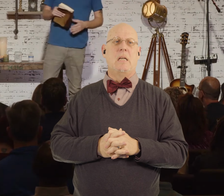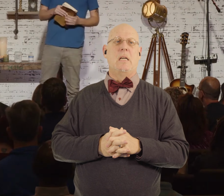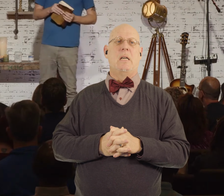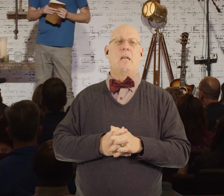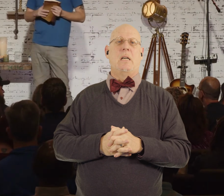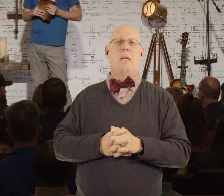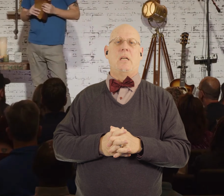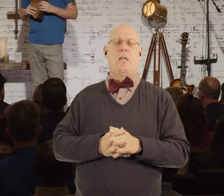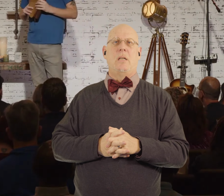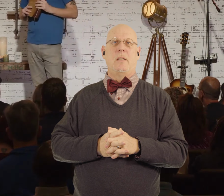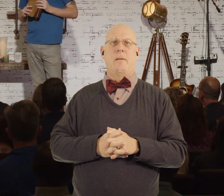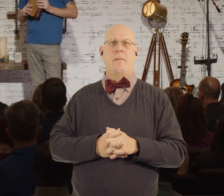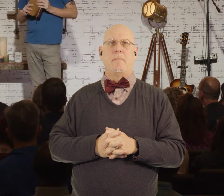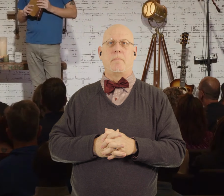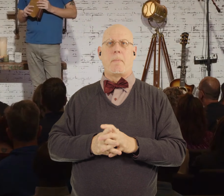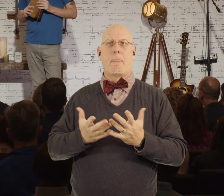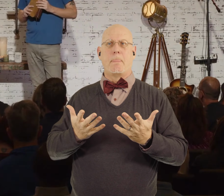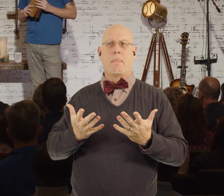gate